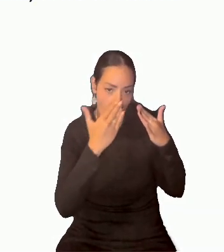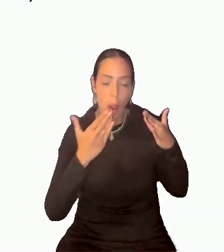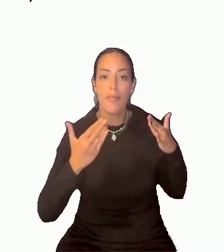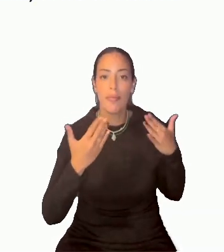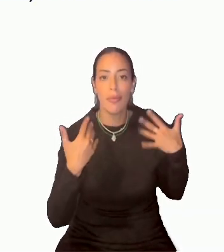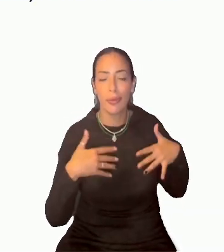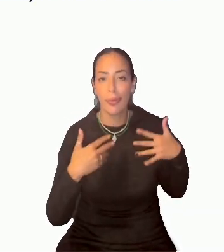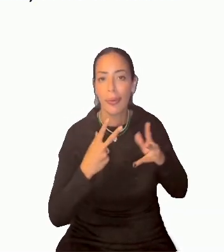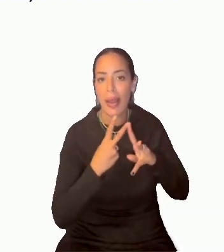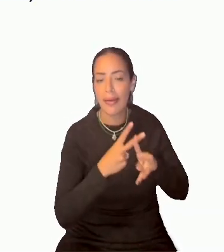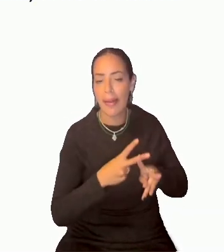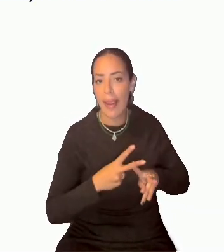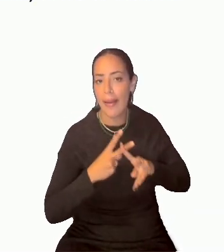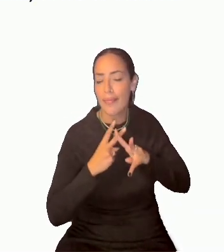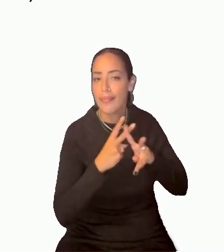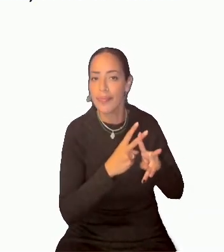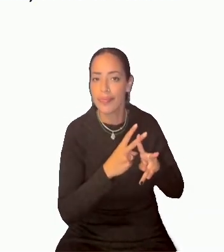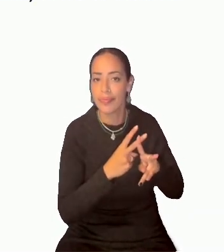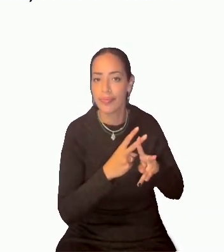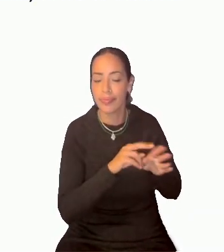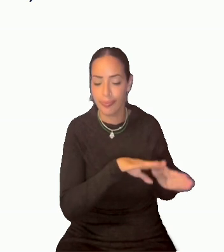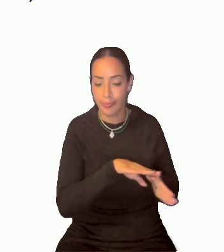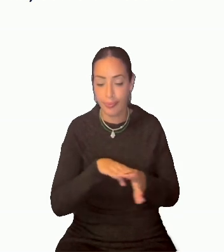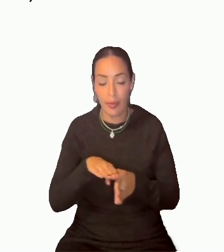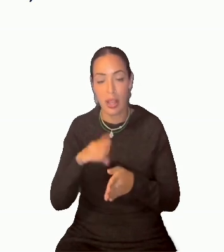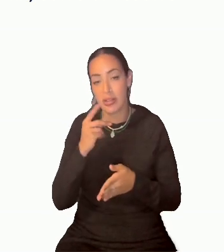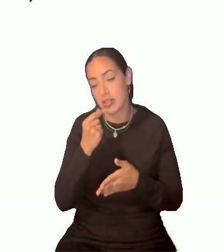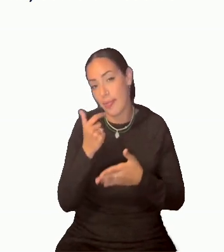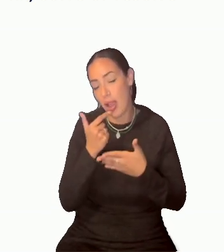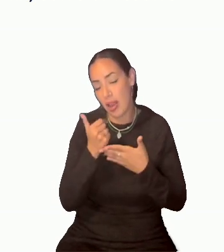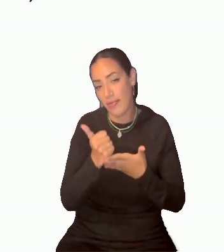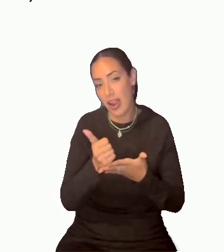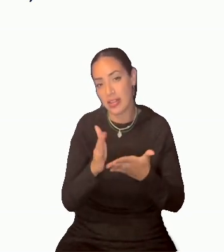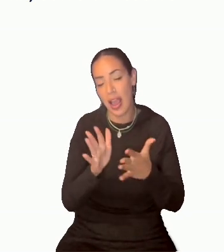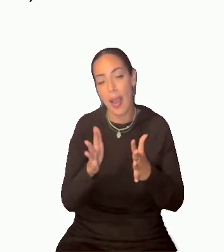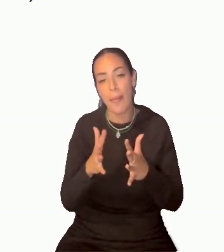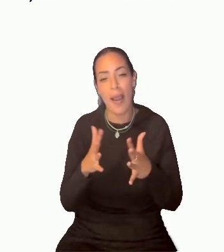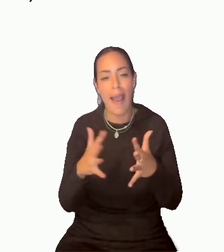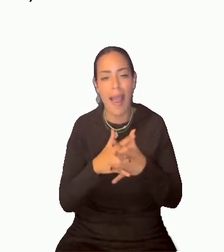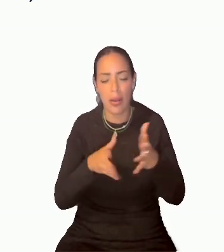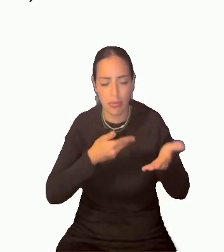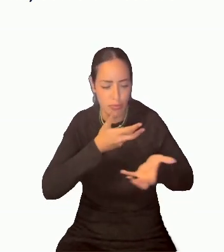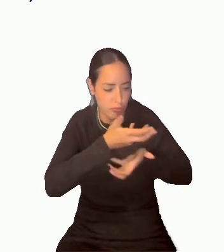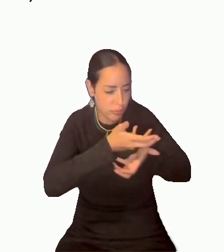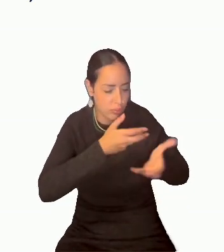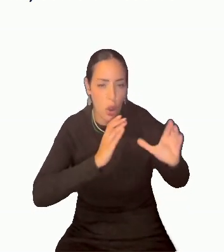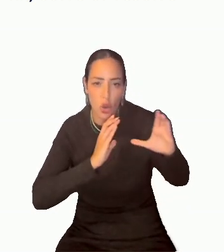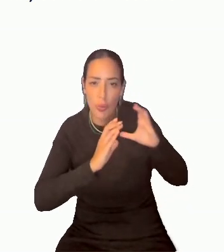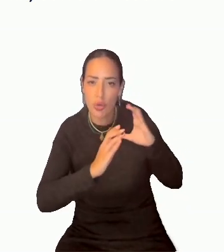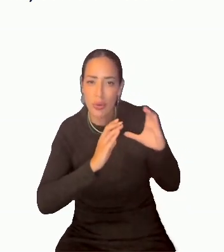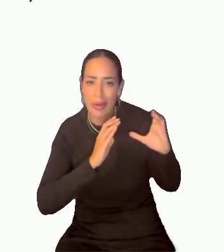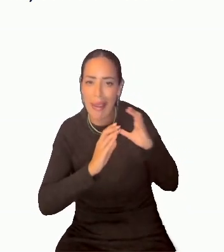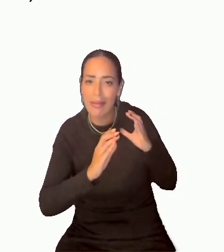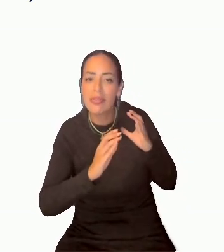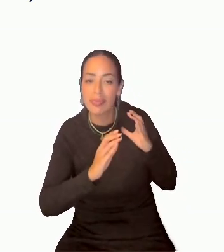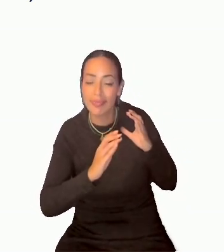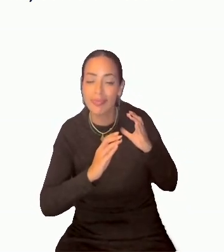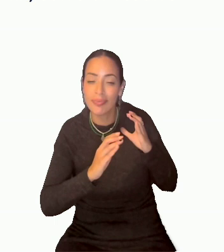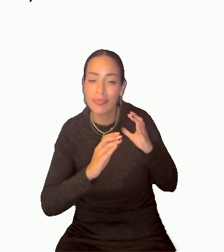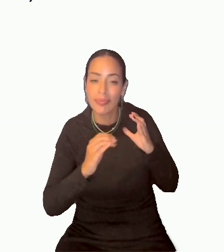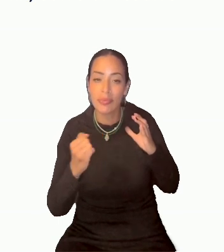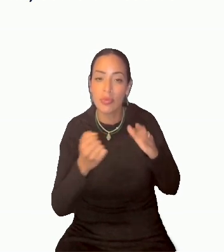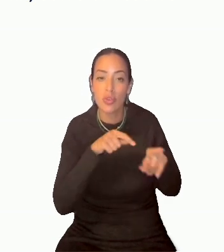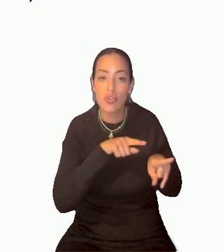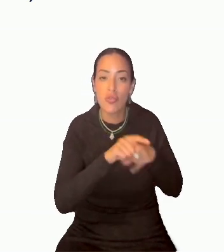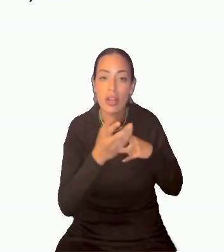care. Some advice about your use of language when engaging with a bereaved family. Throughout your engagement, you should try to mirror the